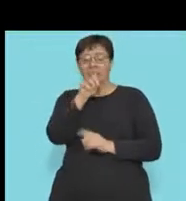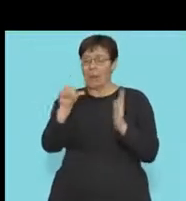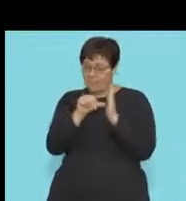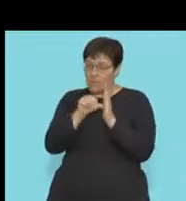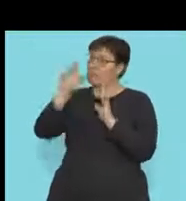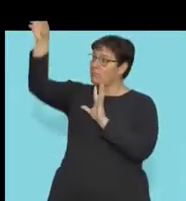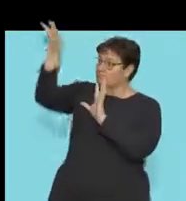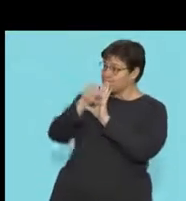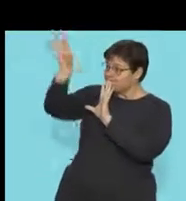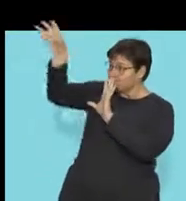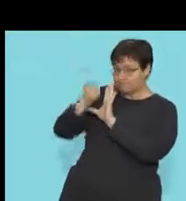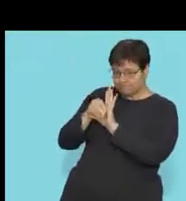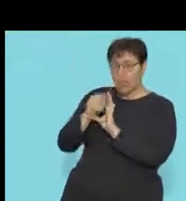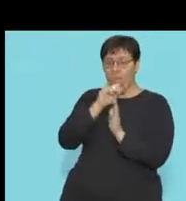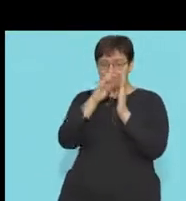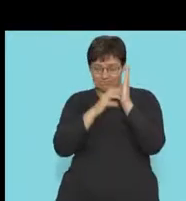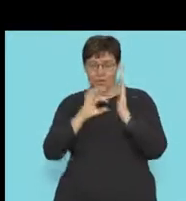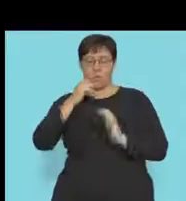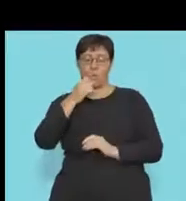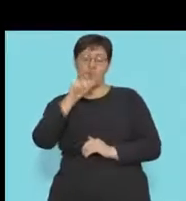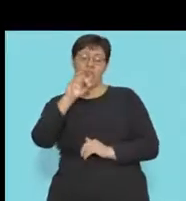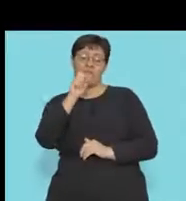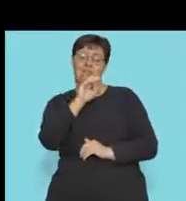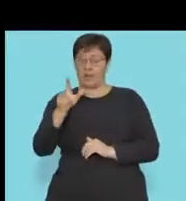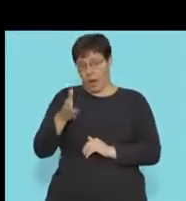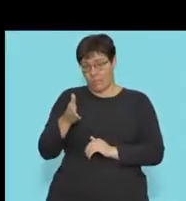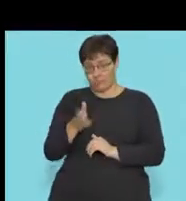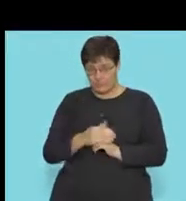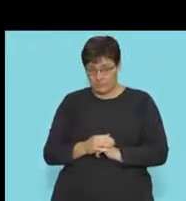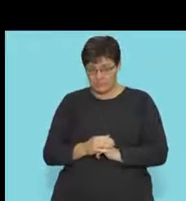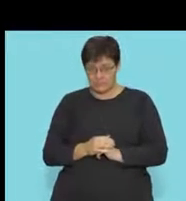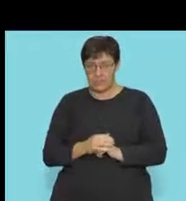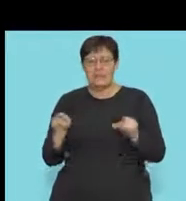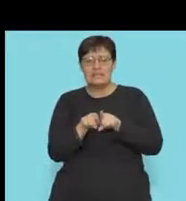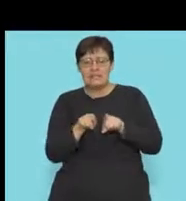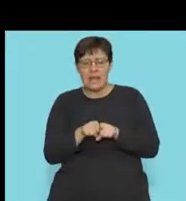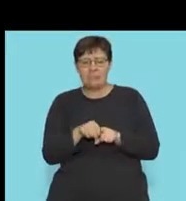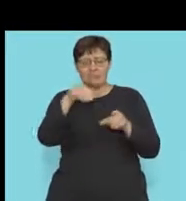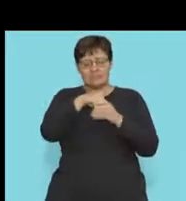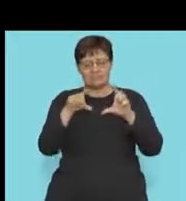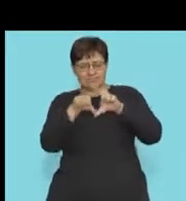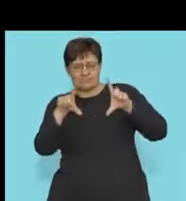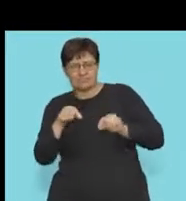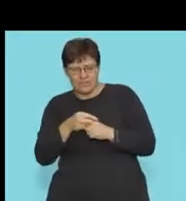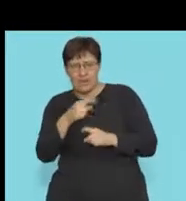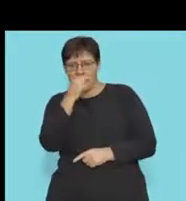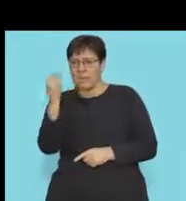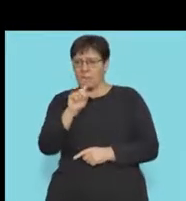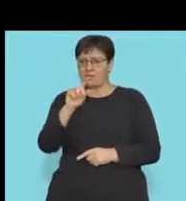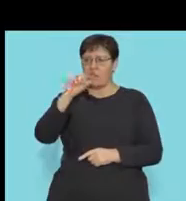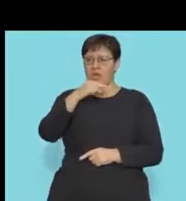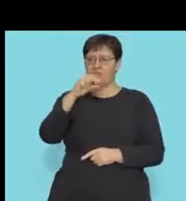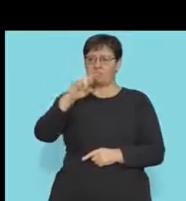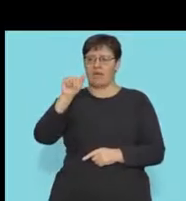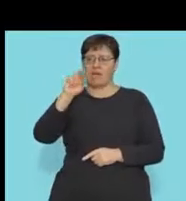energy because they contain the pigment chlorophyll. We will also look at structures in the chloroplast called grana,